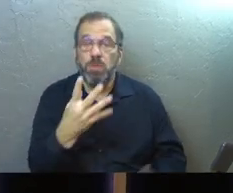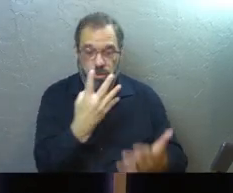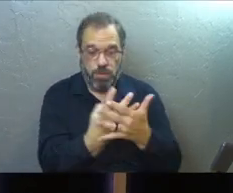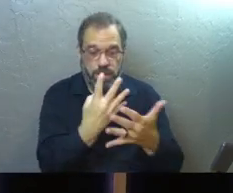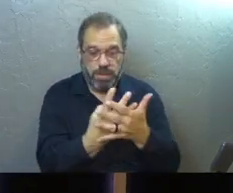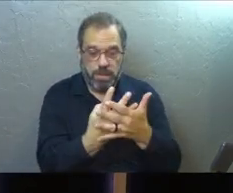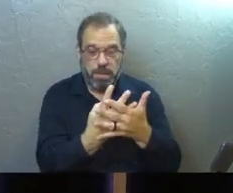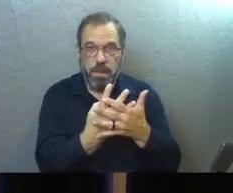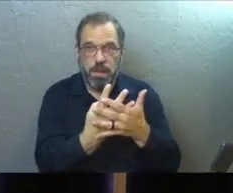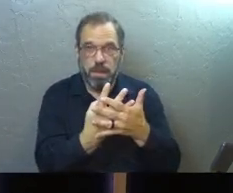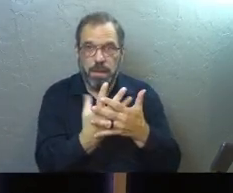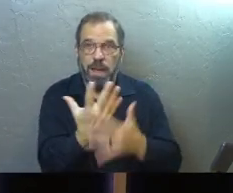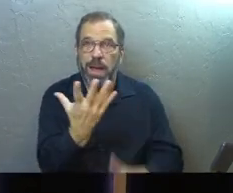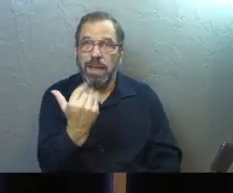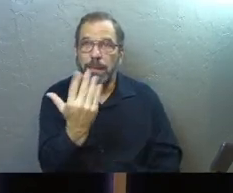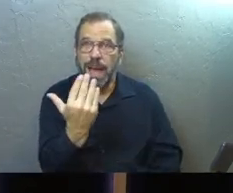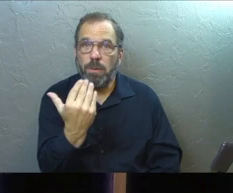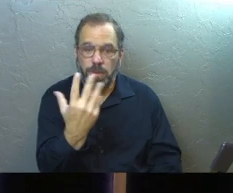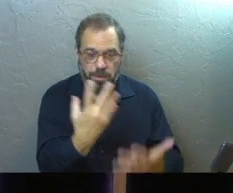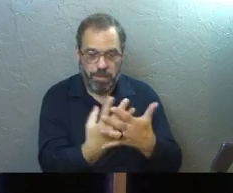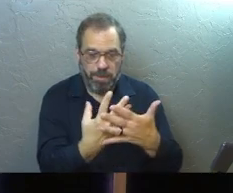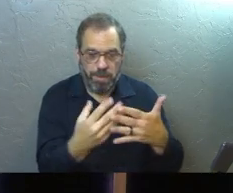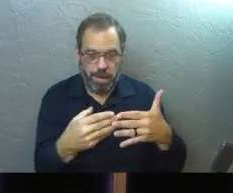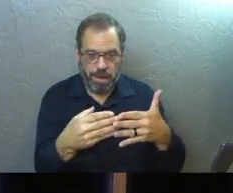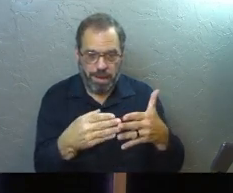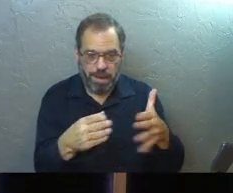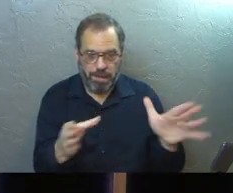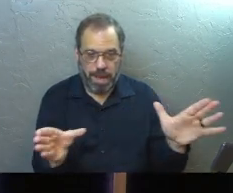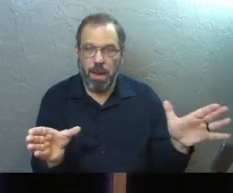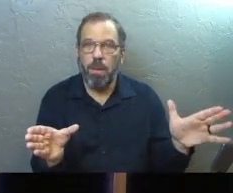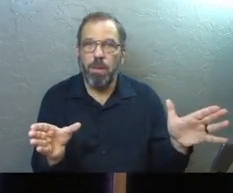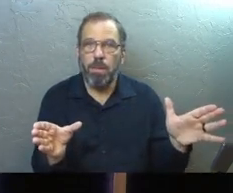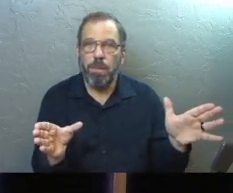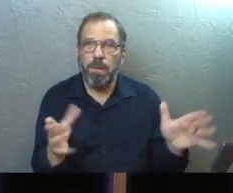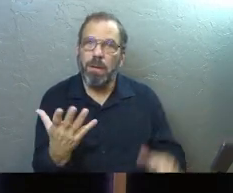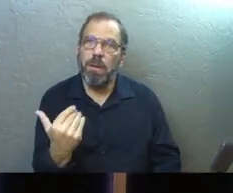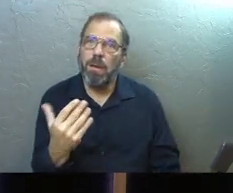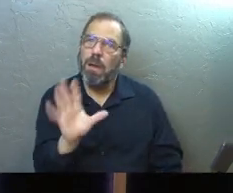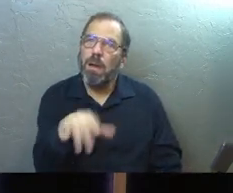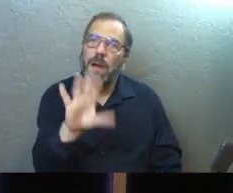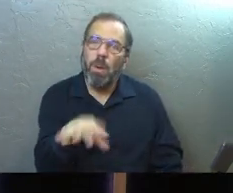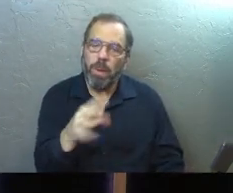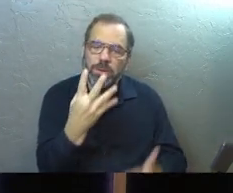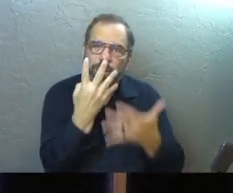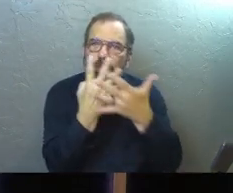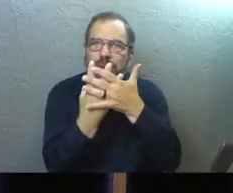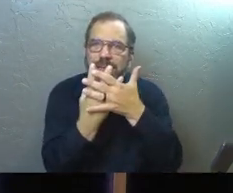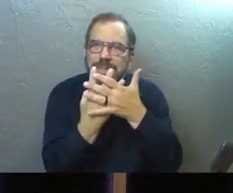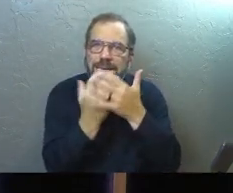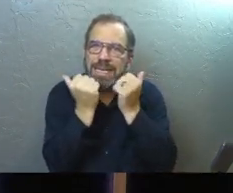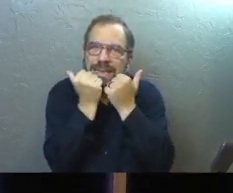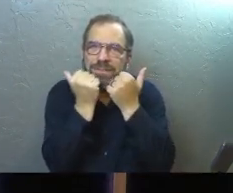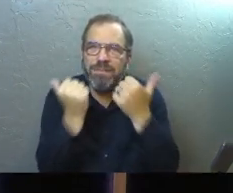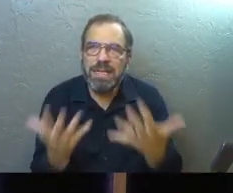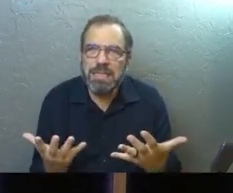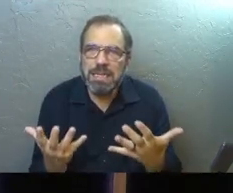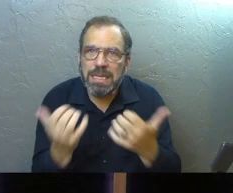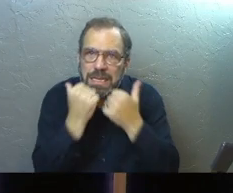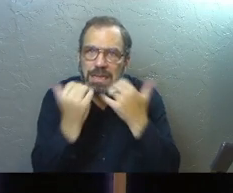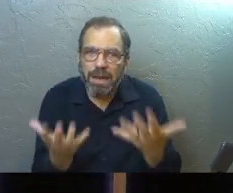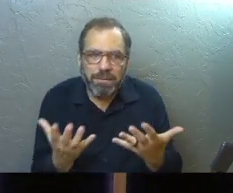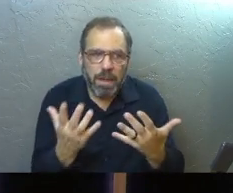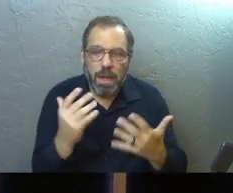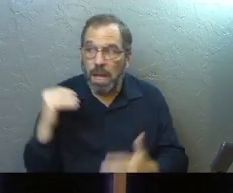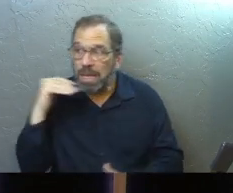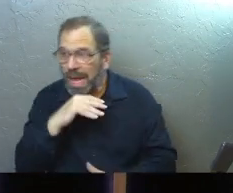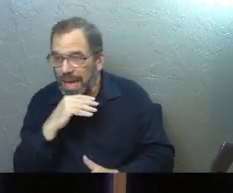prison. Come out. You come out of your prison by confessing. Where